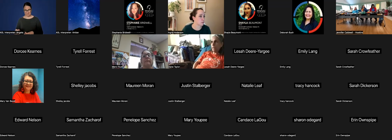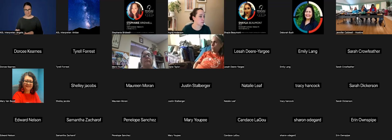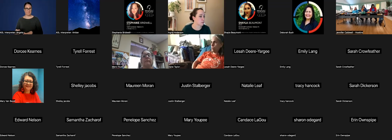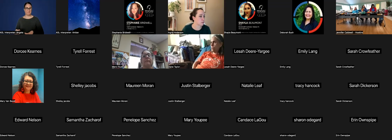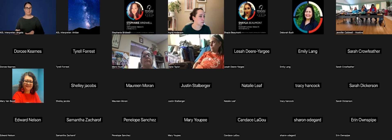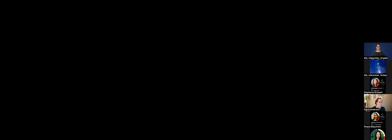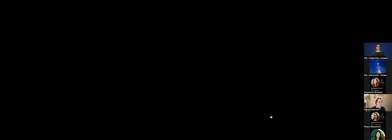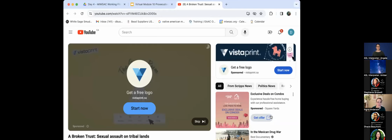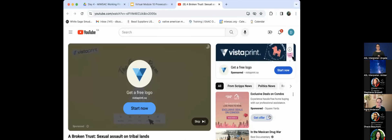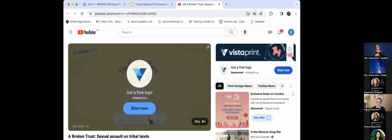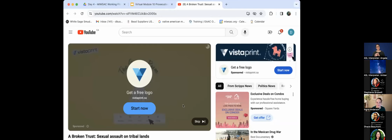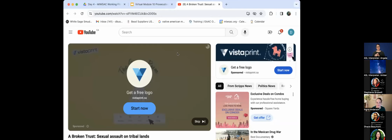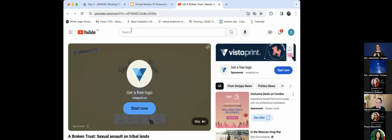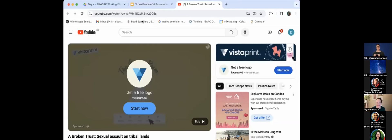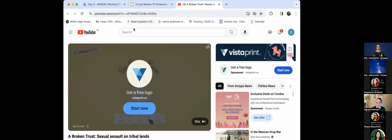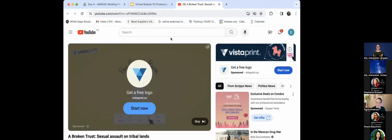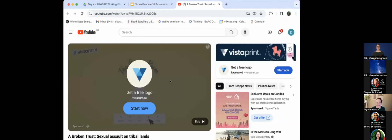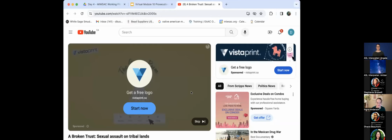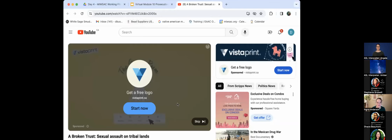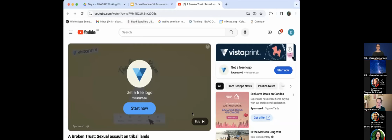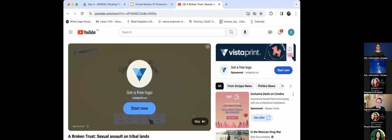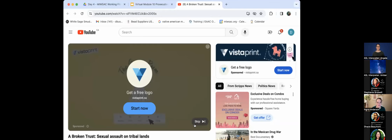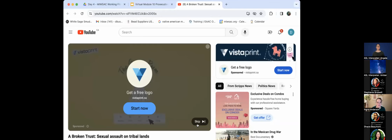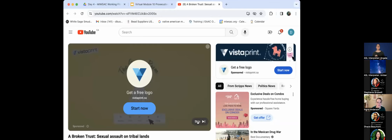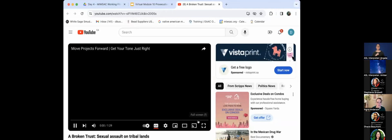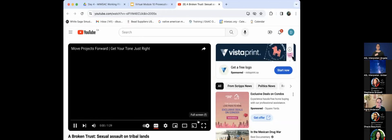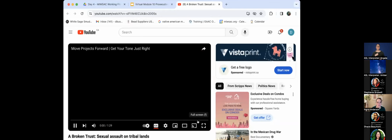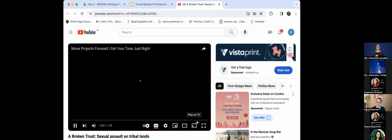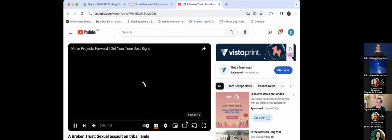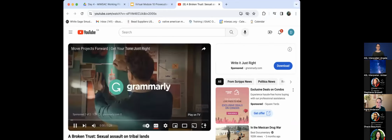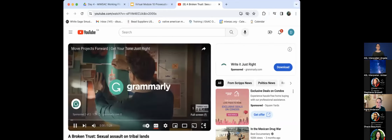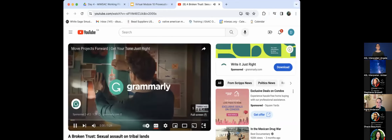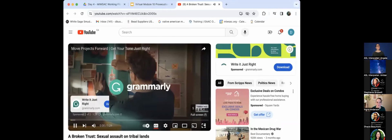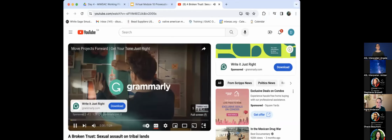It's a little commercial. That was a commercial, sorry.